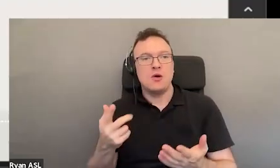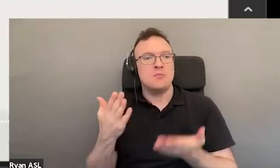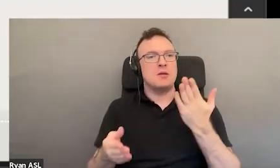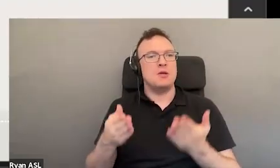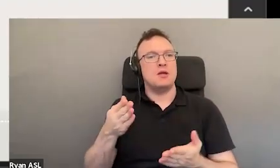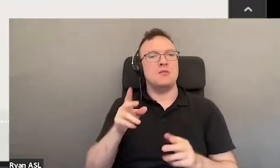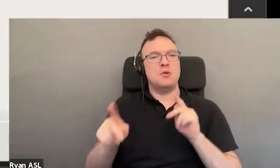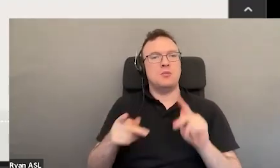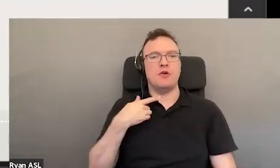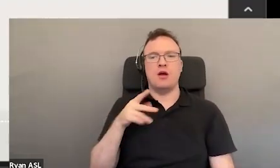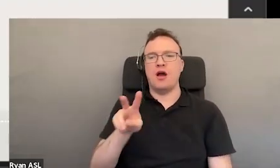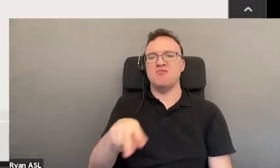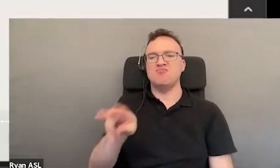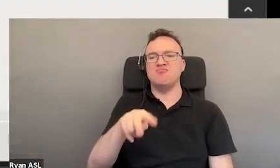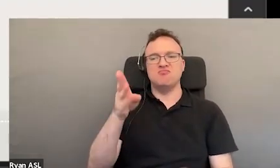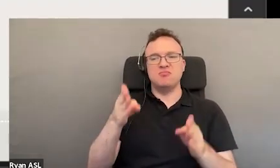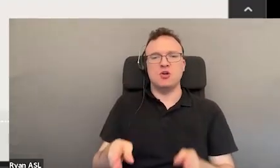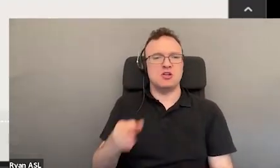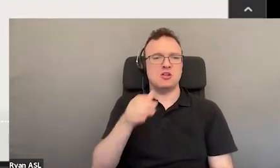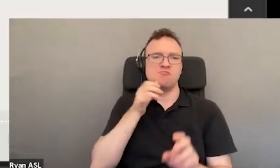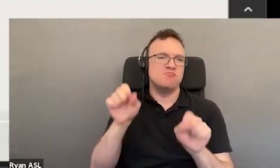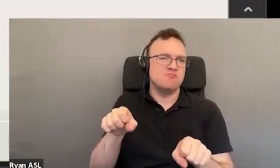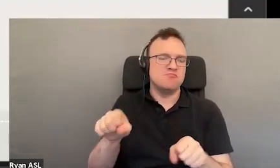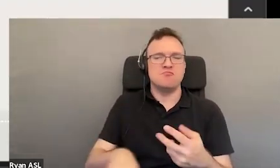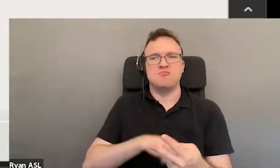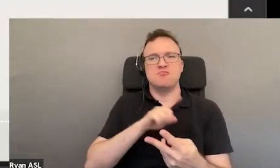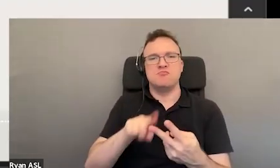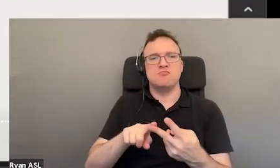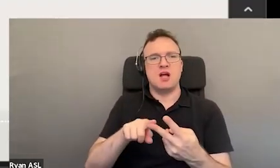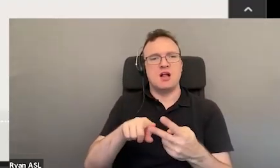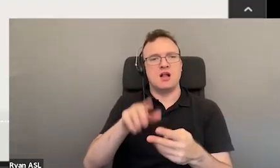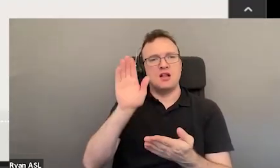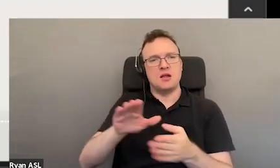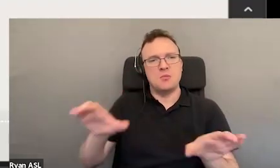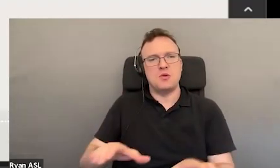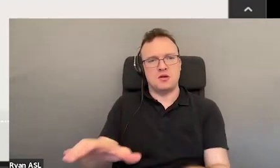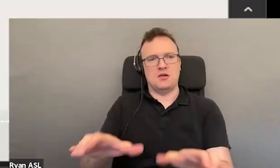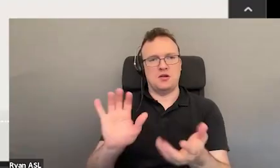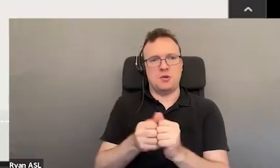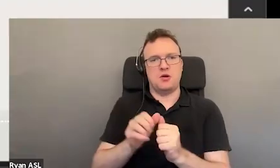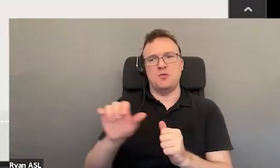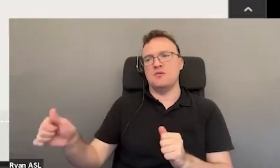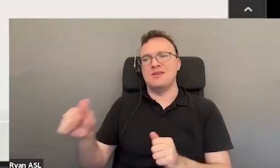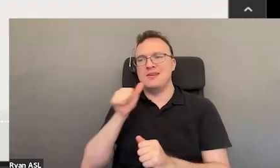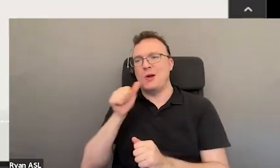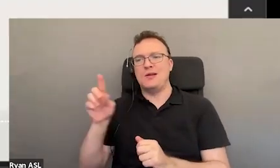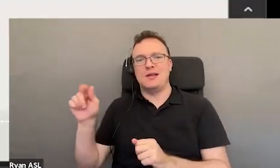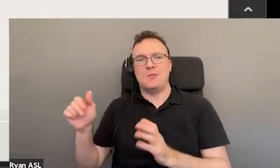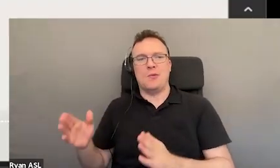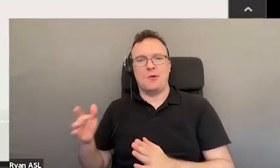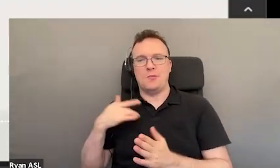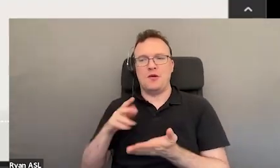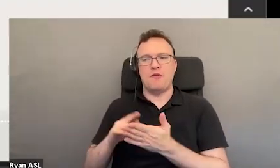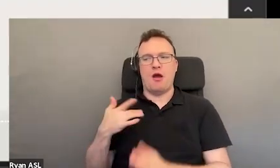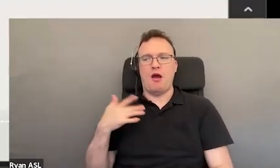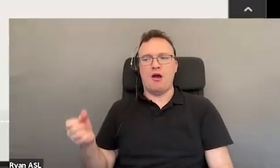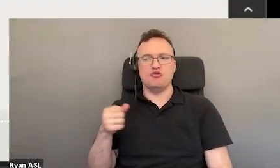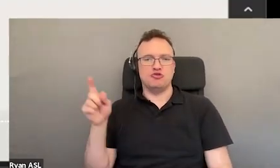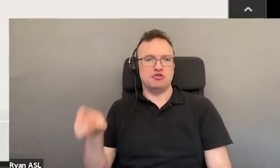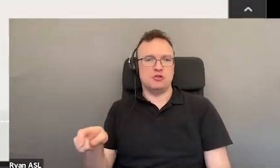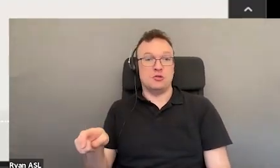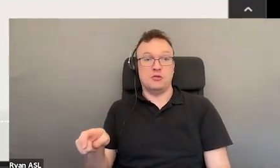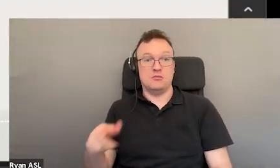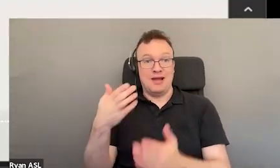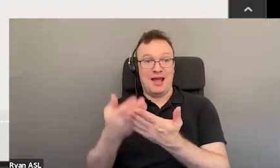this person is less capable or from that less productive than their non-disabled peers. And this is despite evidence